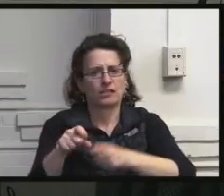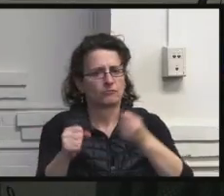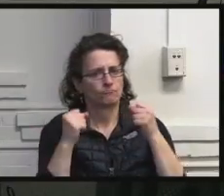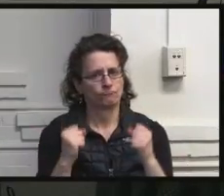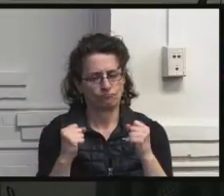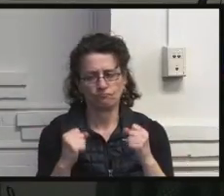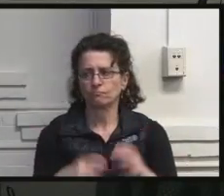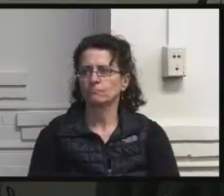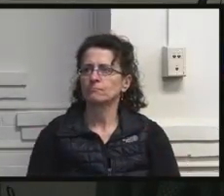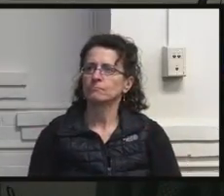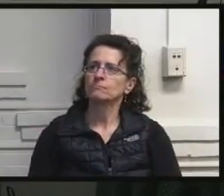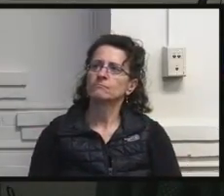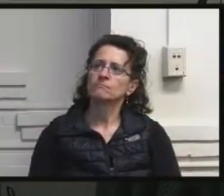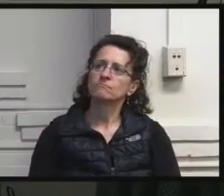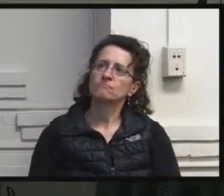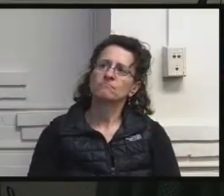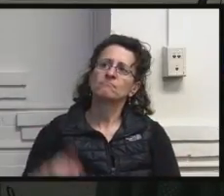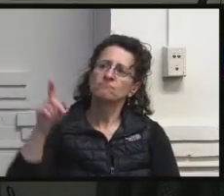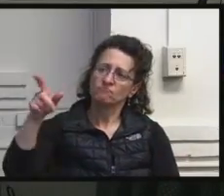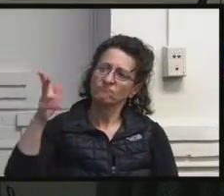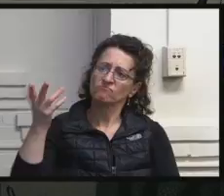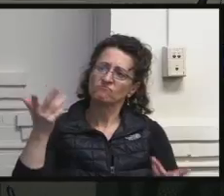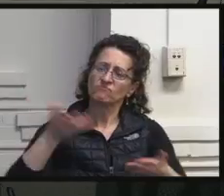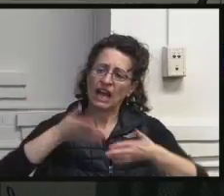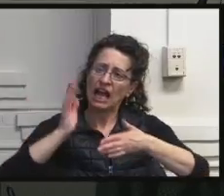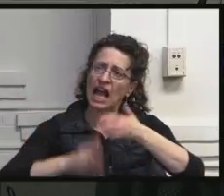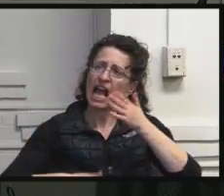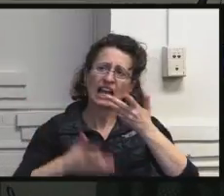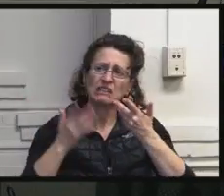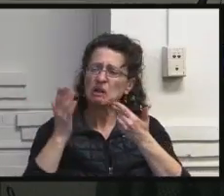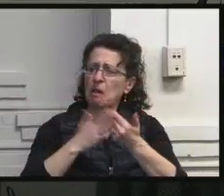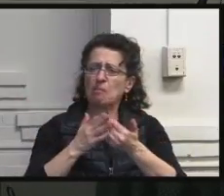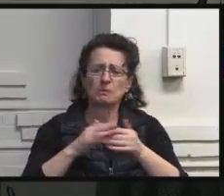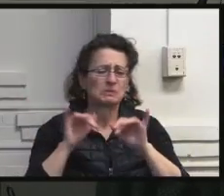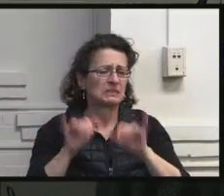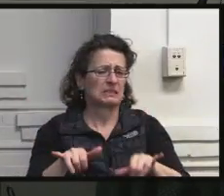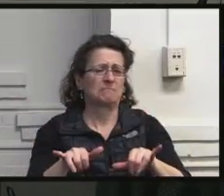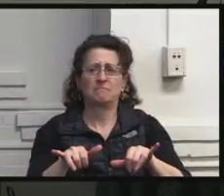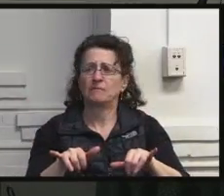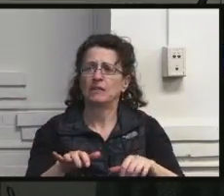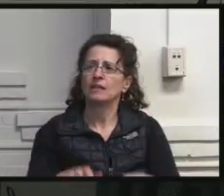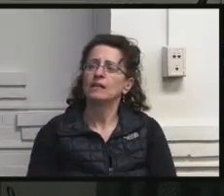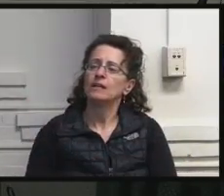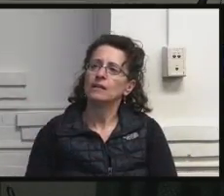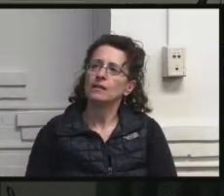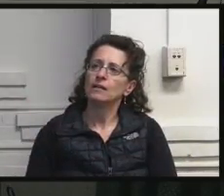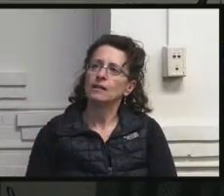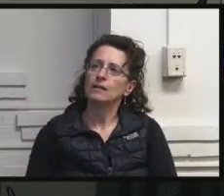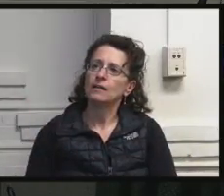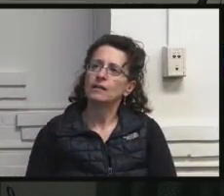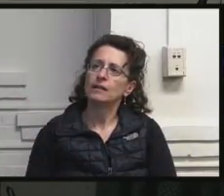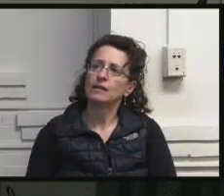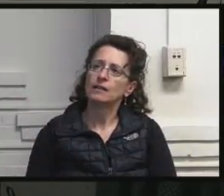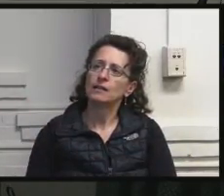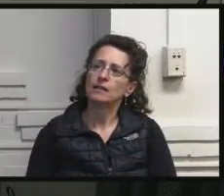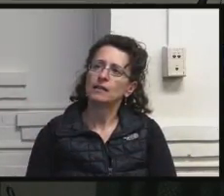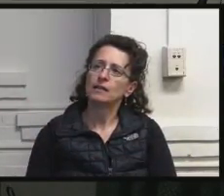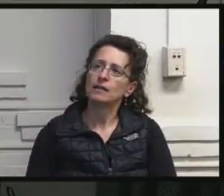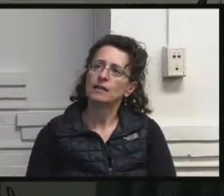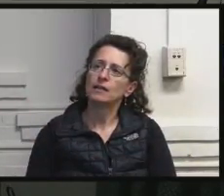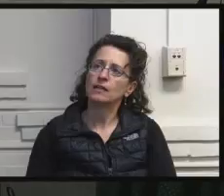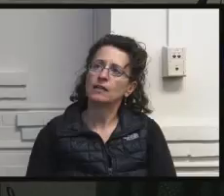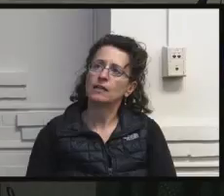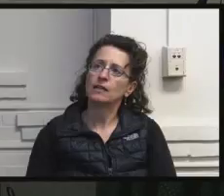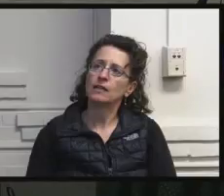So here's a proposed typical section. Again, it looks very much like it does today. You're going to have approximately 10 feet on